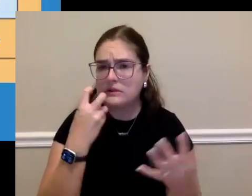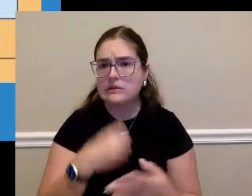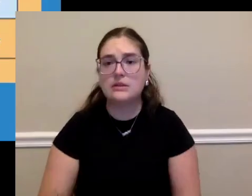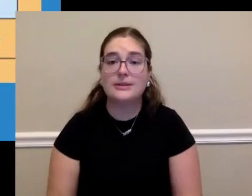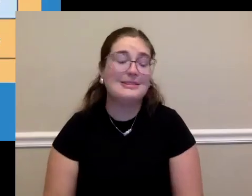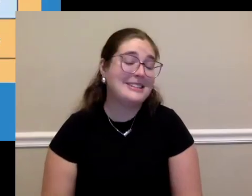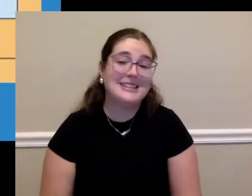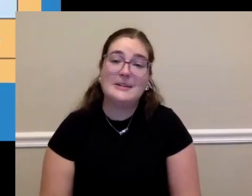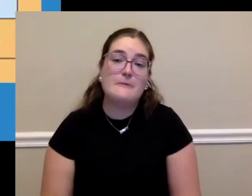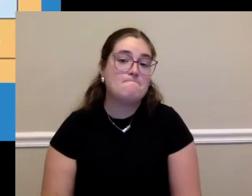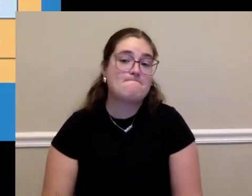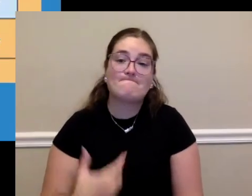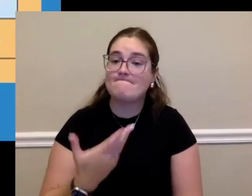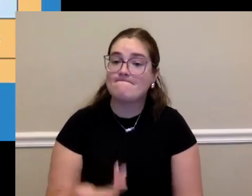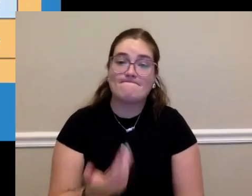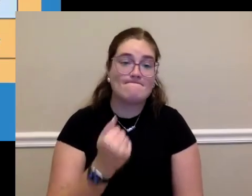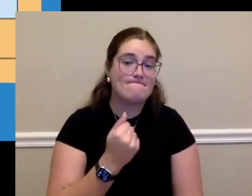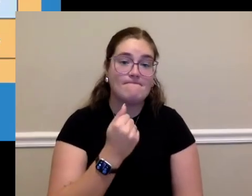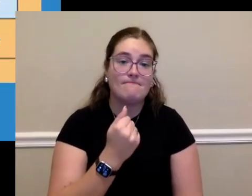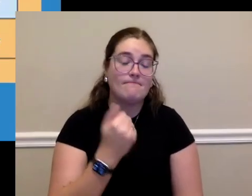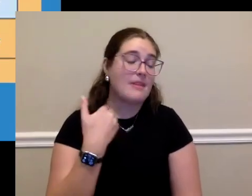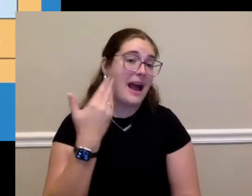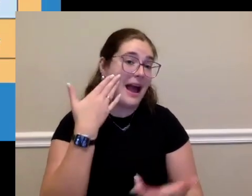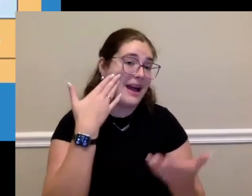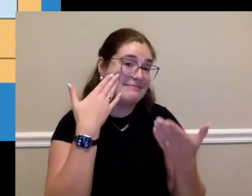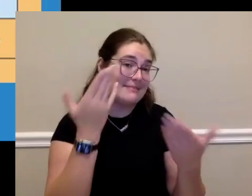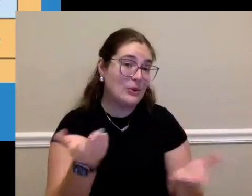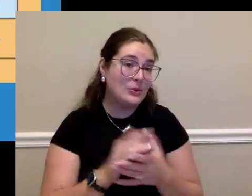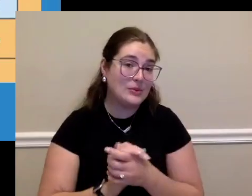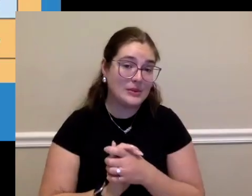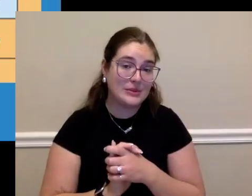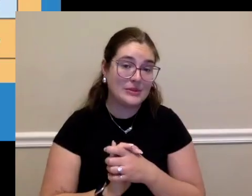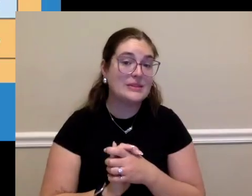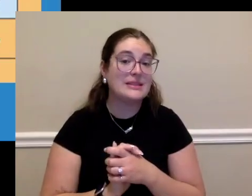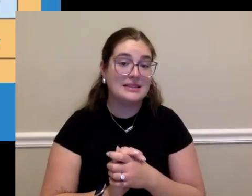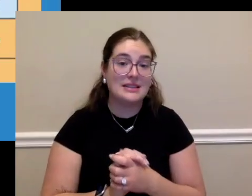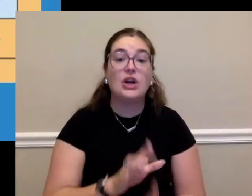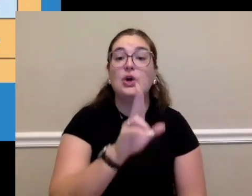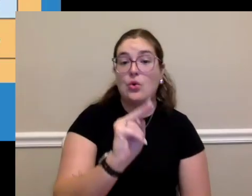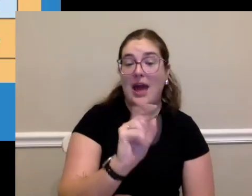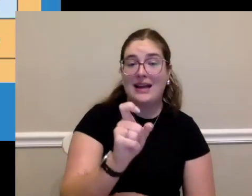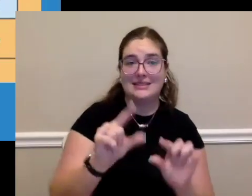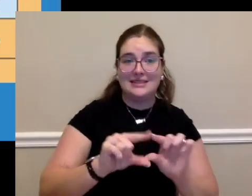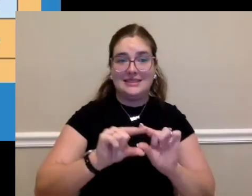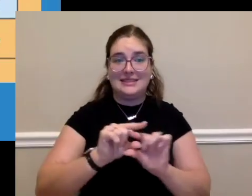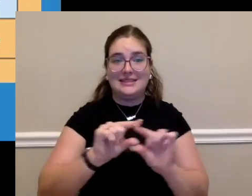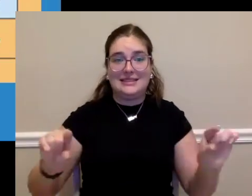I honestly, I have no idea. Yes, Unix, Latinx,